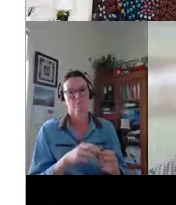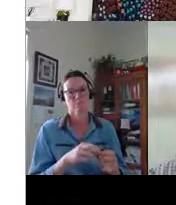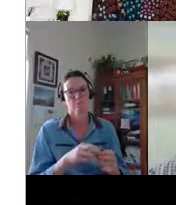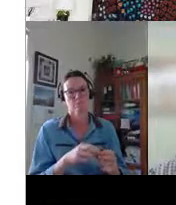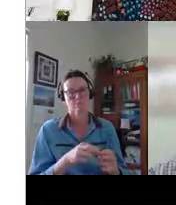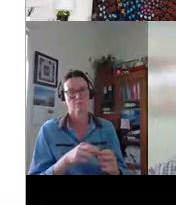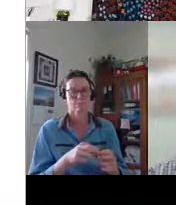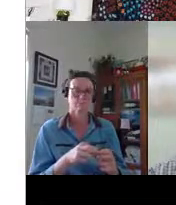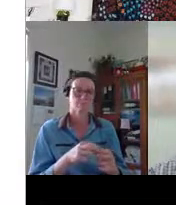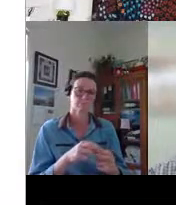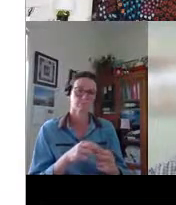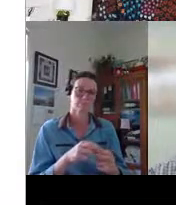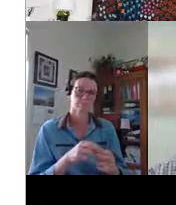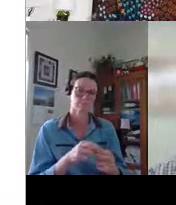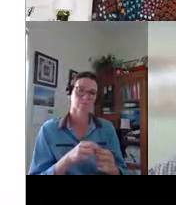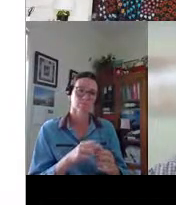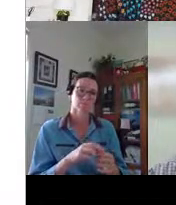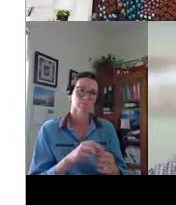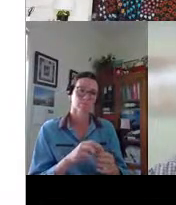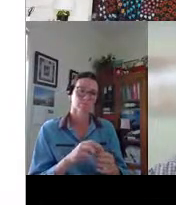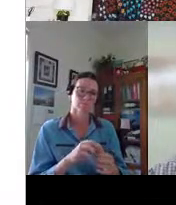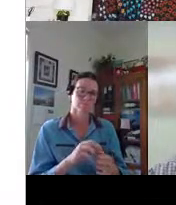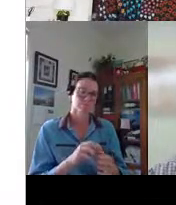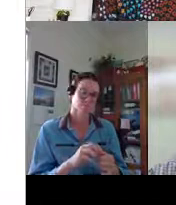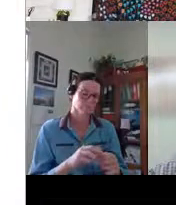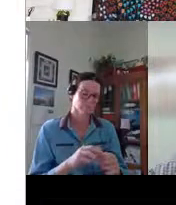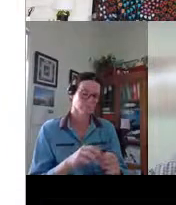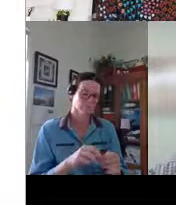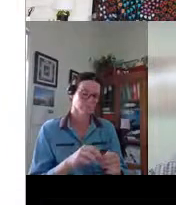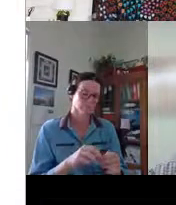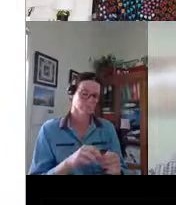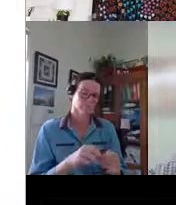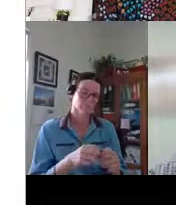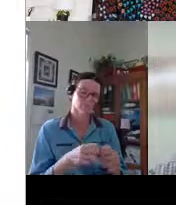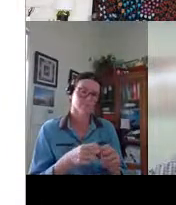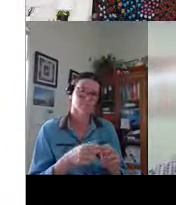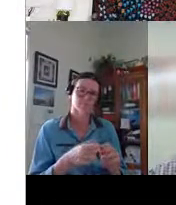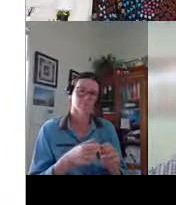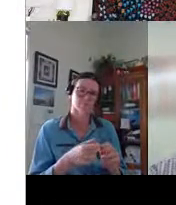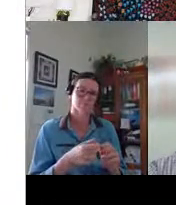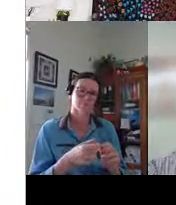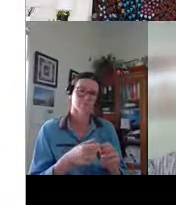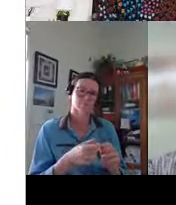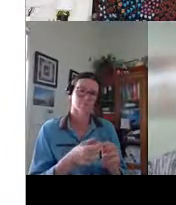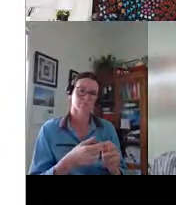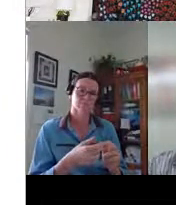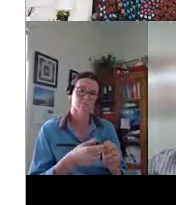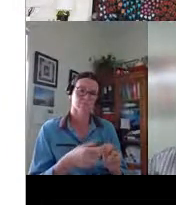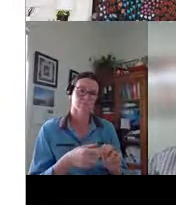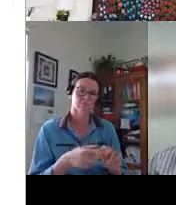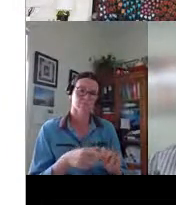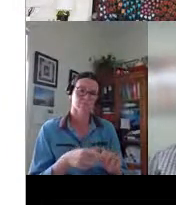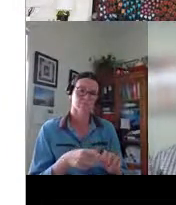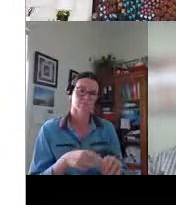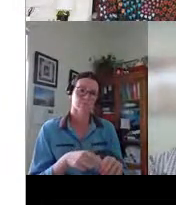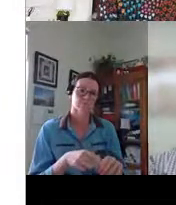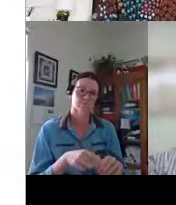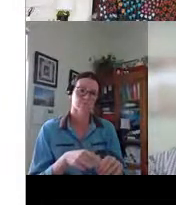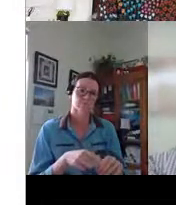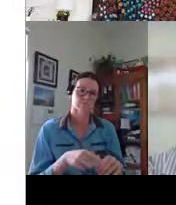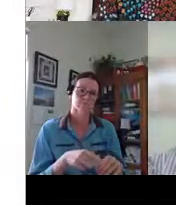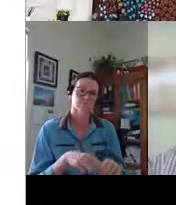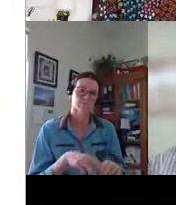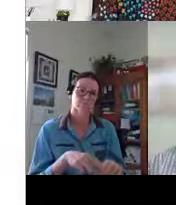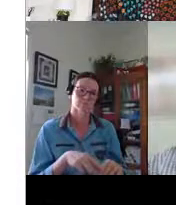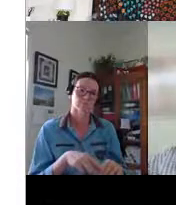we wanted to then assess, well, actually just how big is this potential market for microgrids, VPPs, community